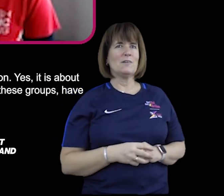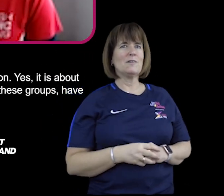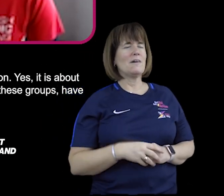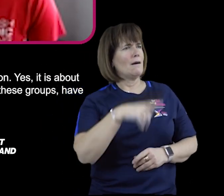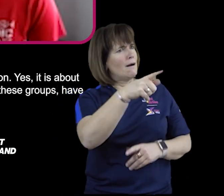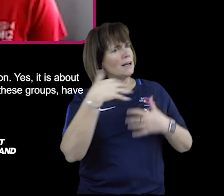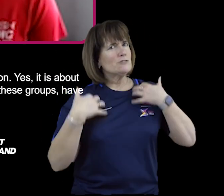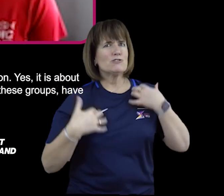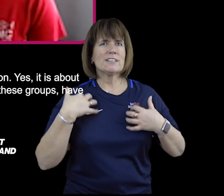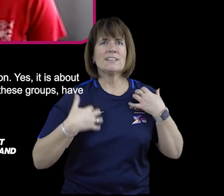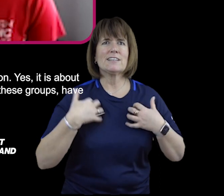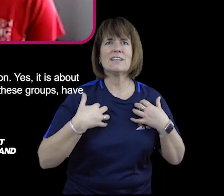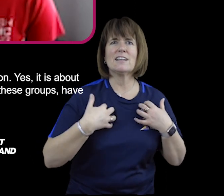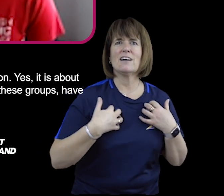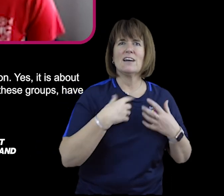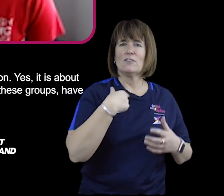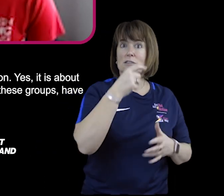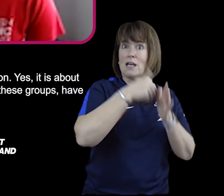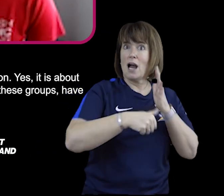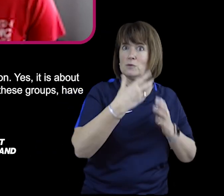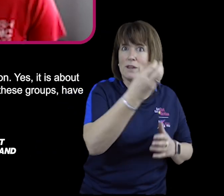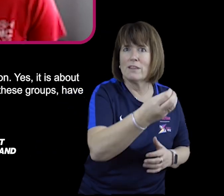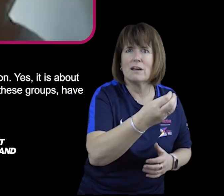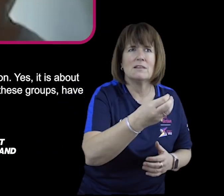Coming across quite interestingly as well, ladies. If I could start with